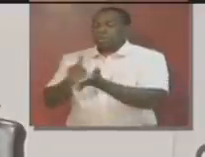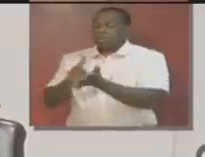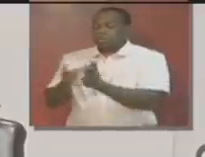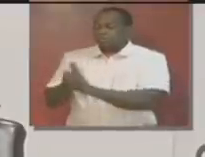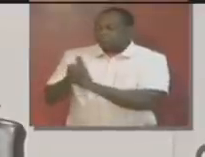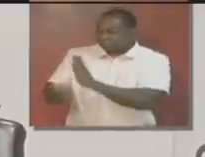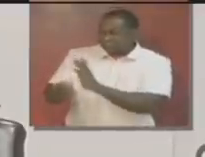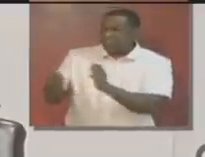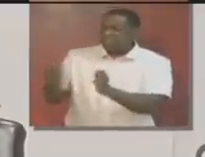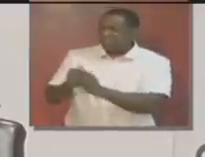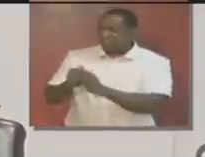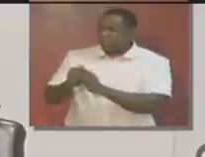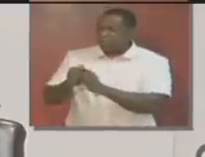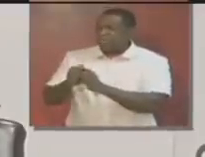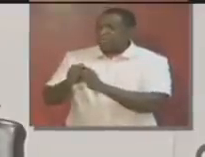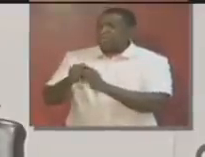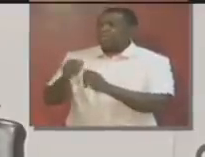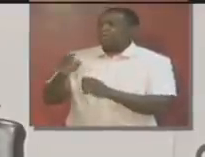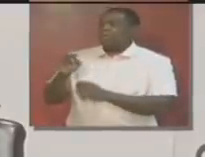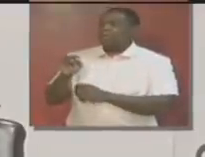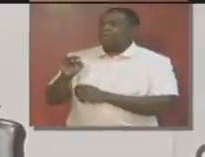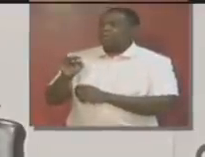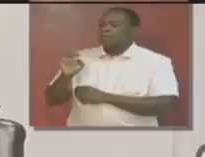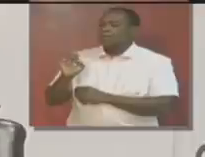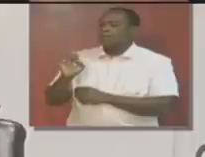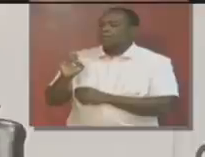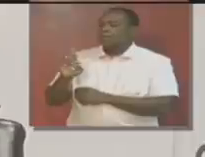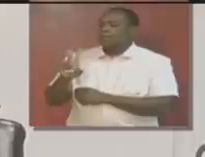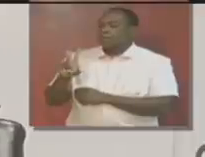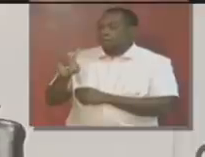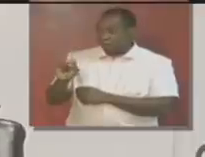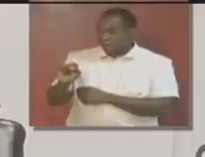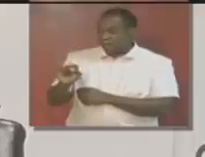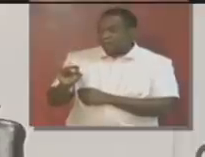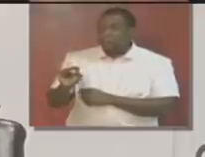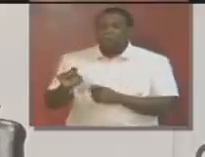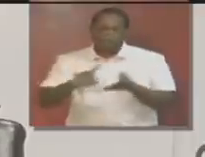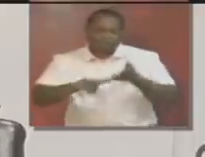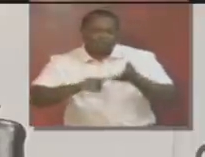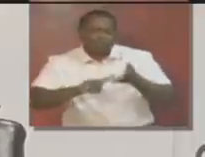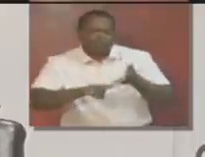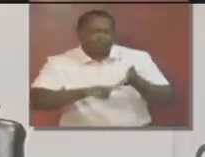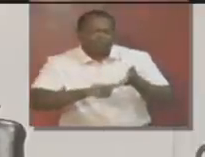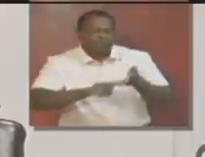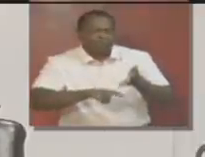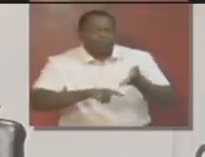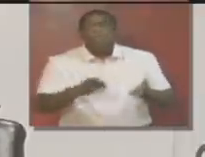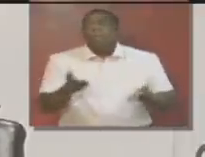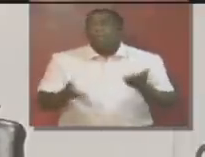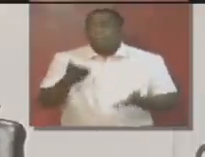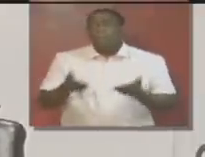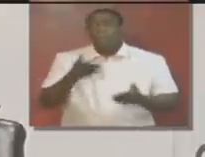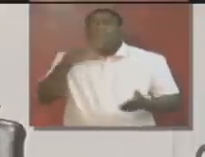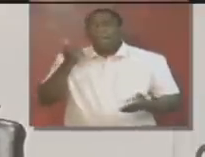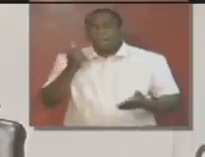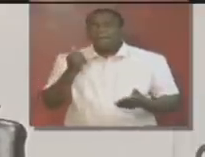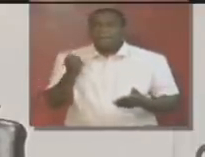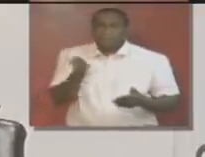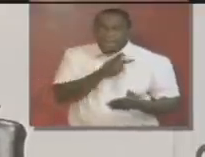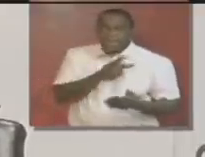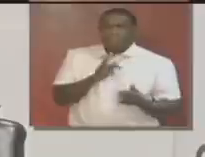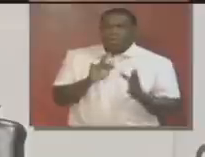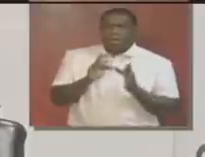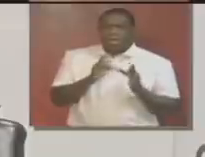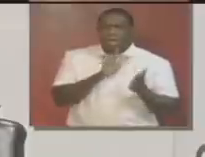they follow up because it takes a while to recover and go back to, even if it's online school. So it takes a few months to recover so far